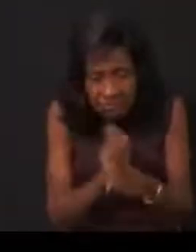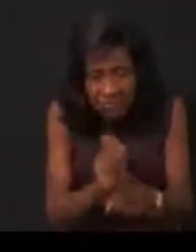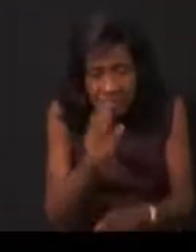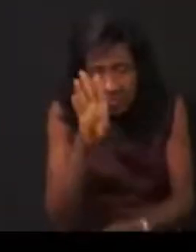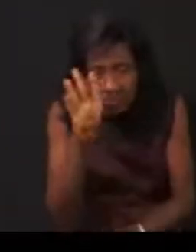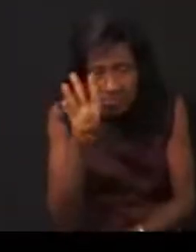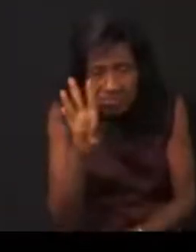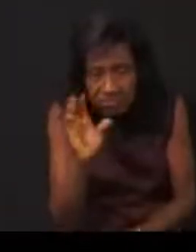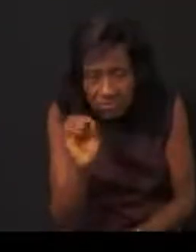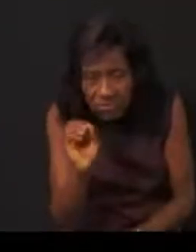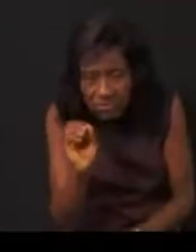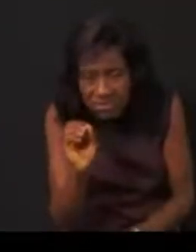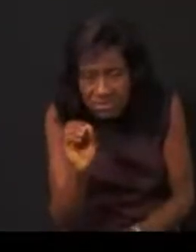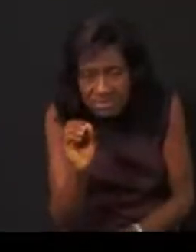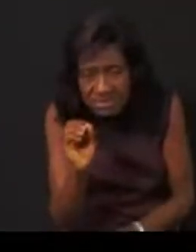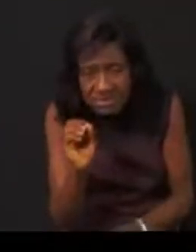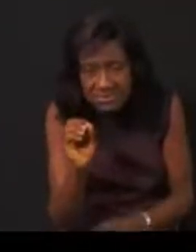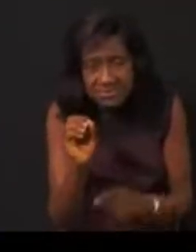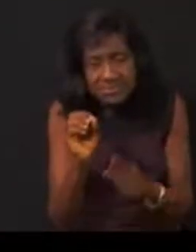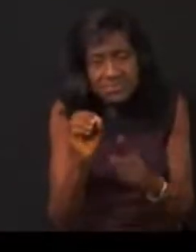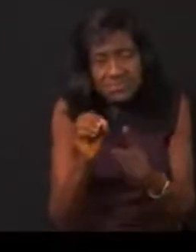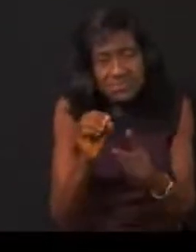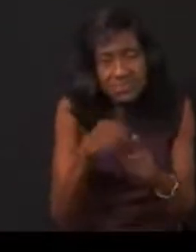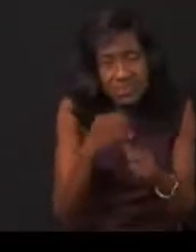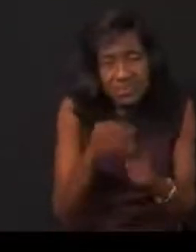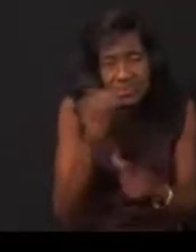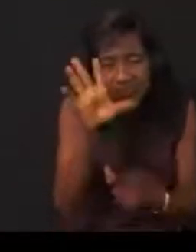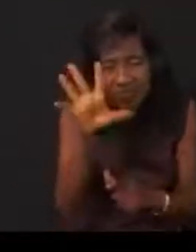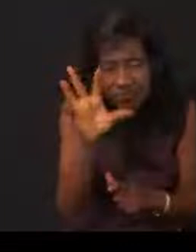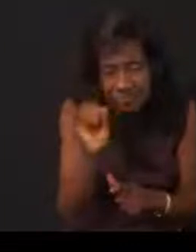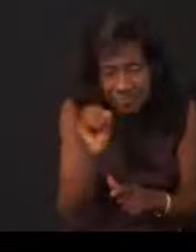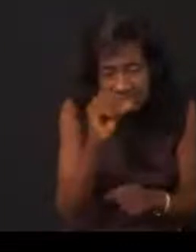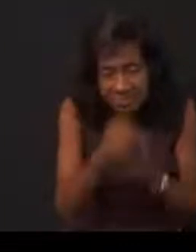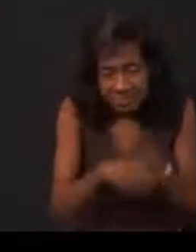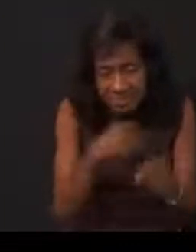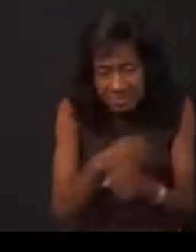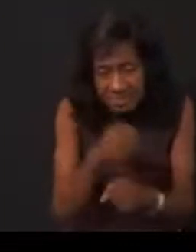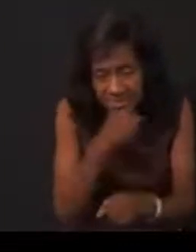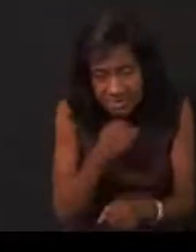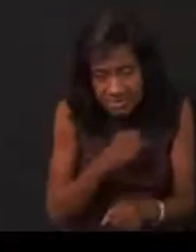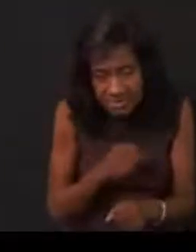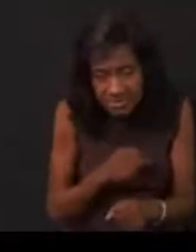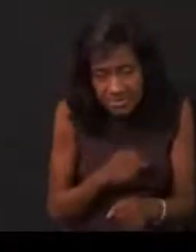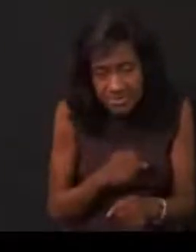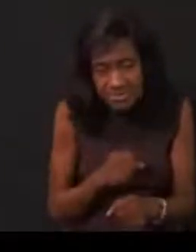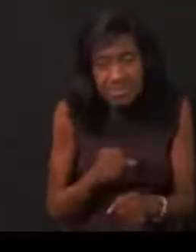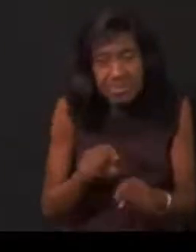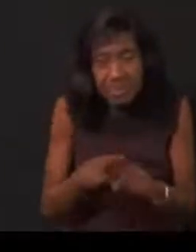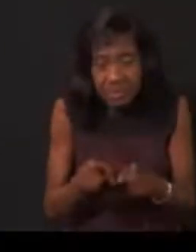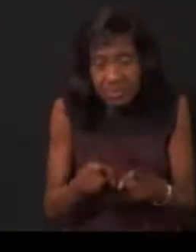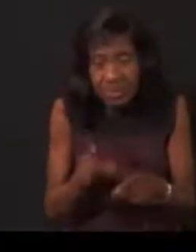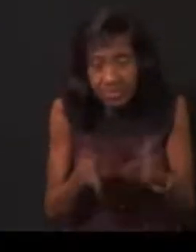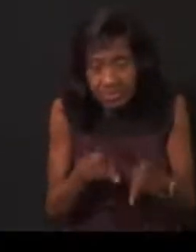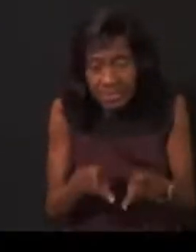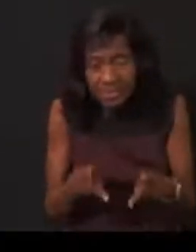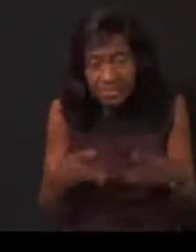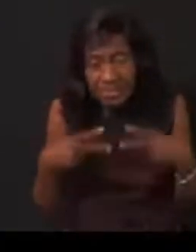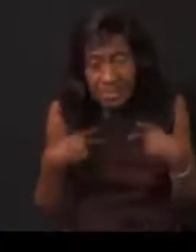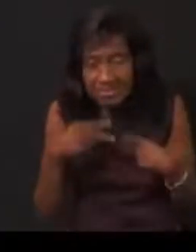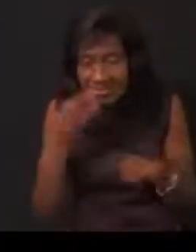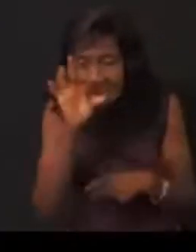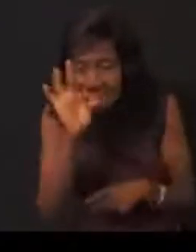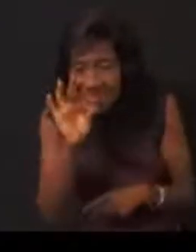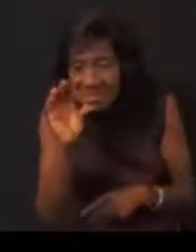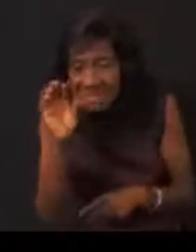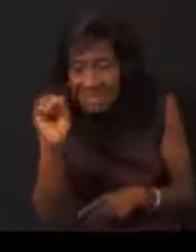more so 50 and above. And in those age groups, our vaccination rates are exceedingly high. They're all over 90%